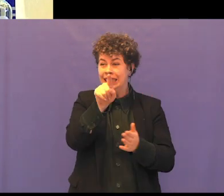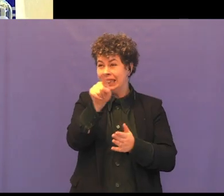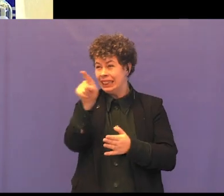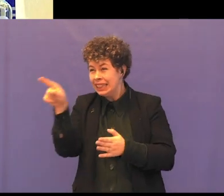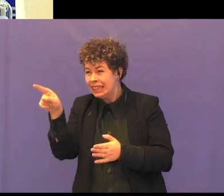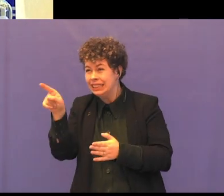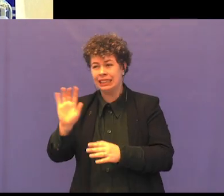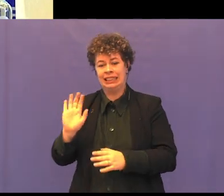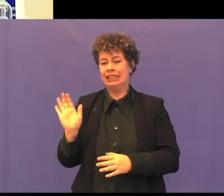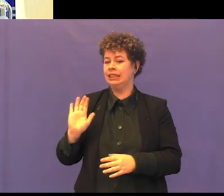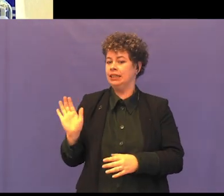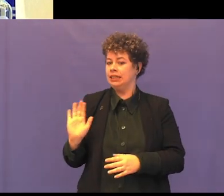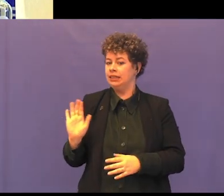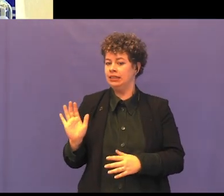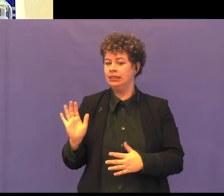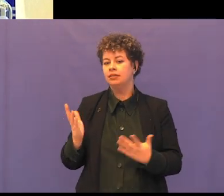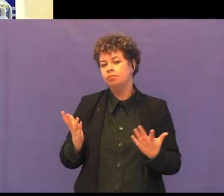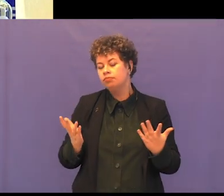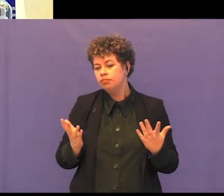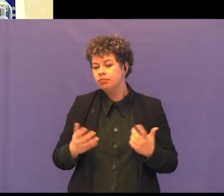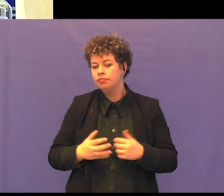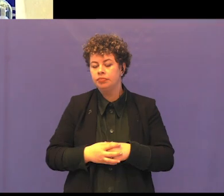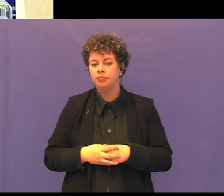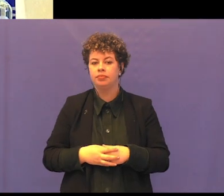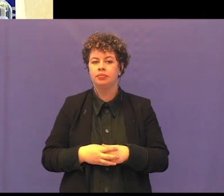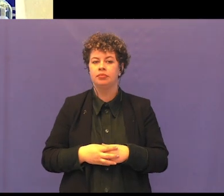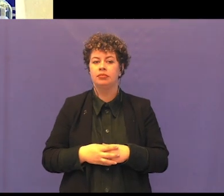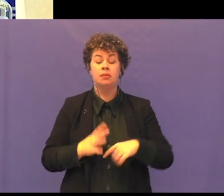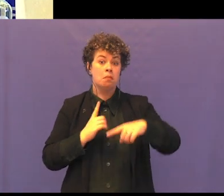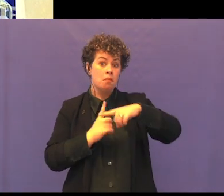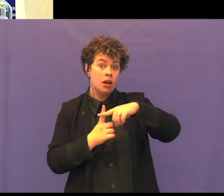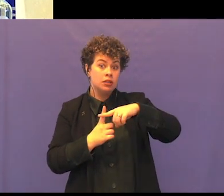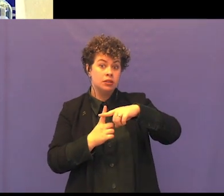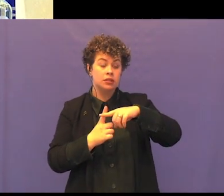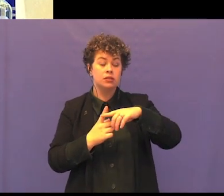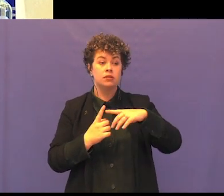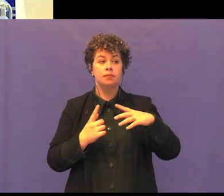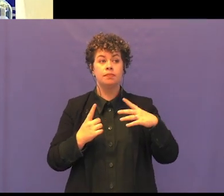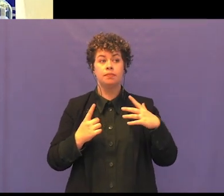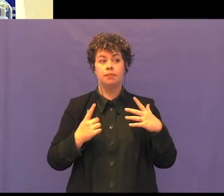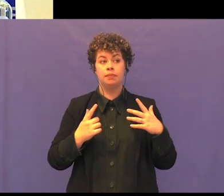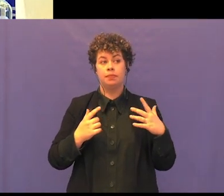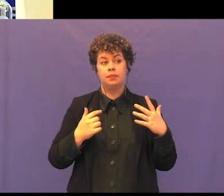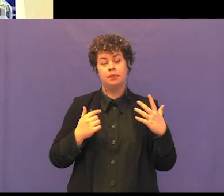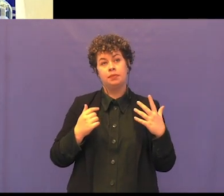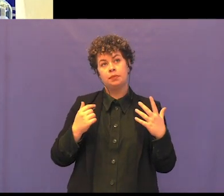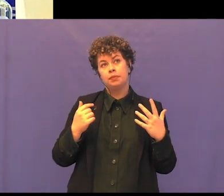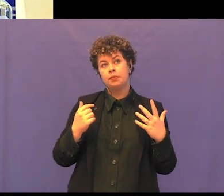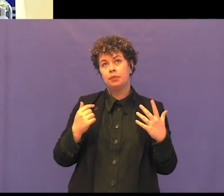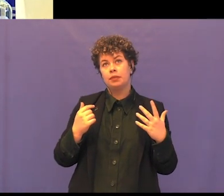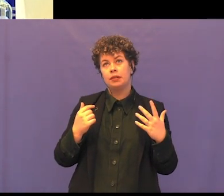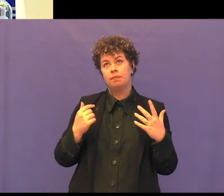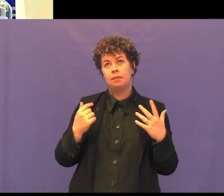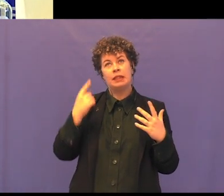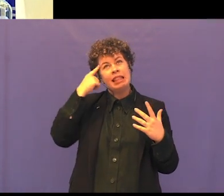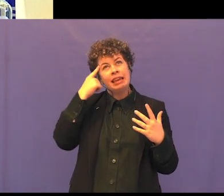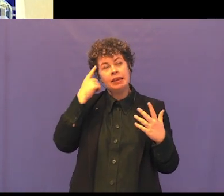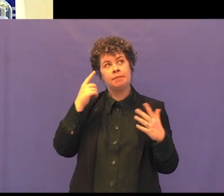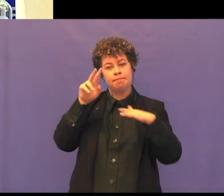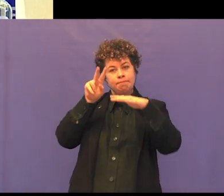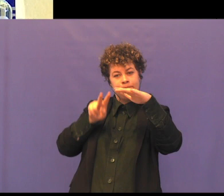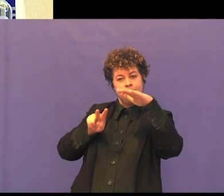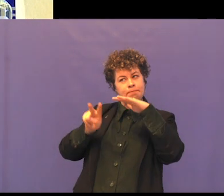is kind of sort of looking to the future, maybe a certain sense of linguistic preparedness for